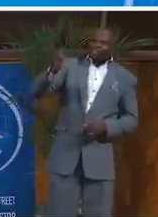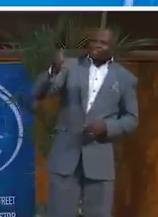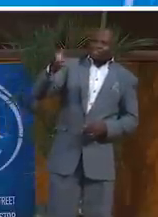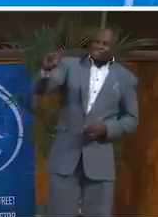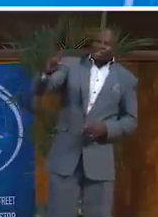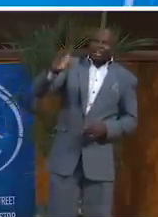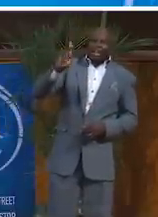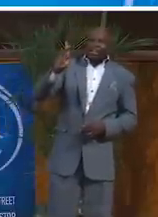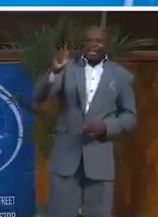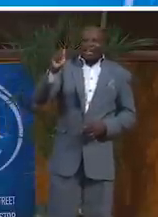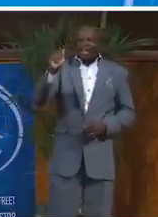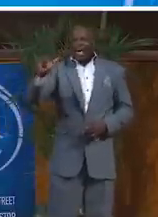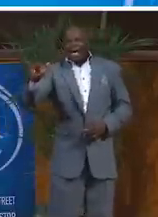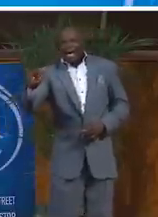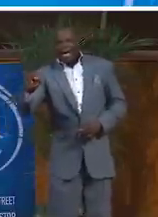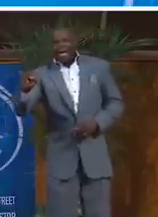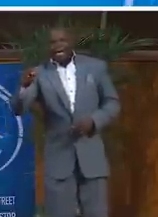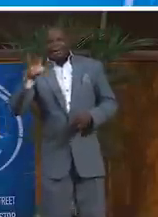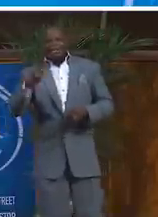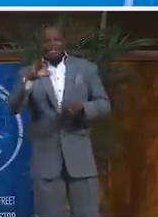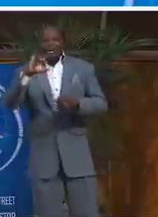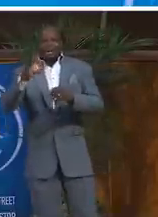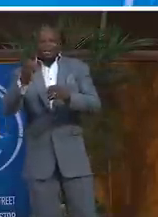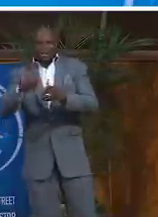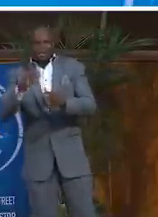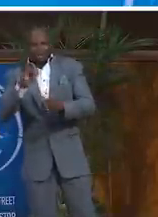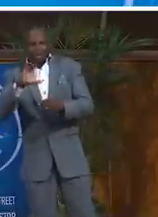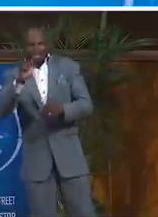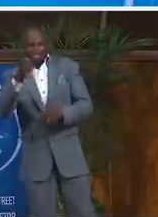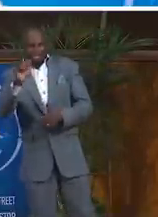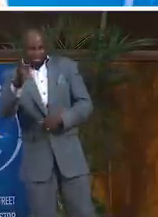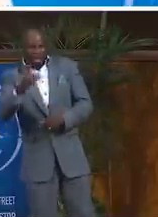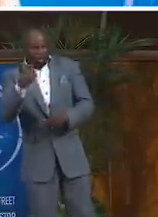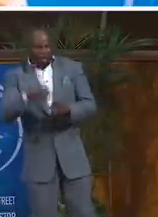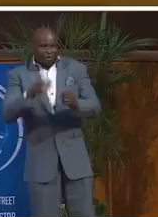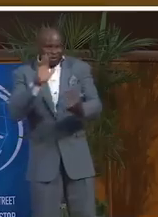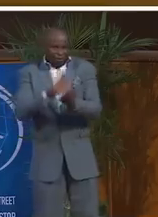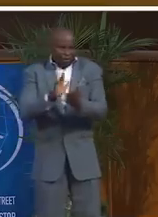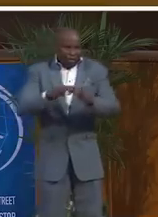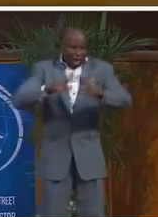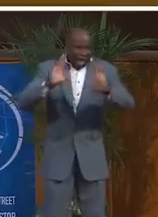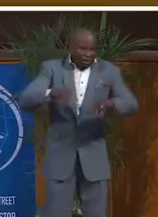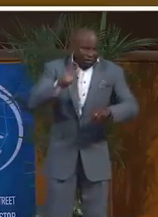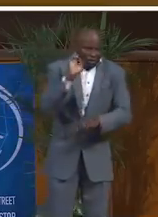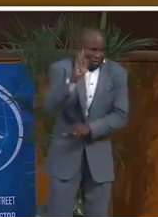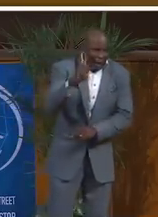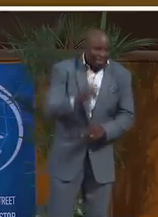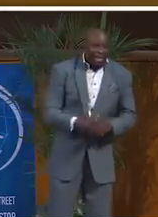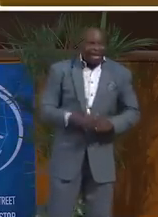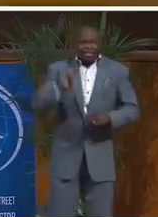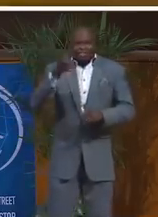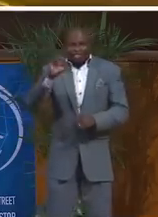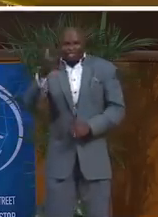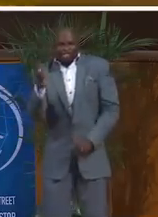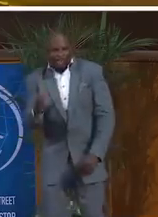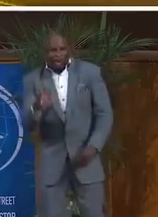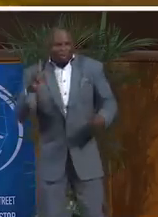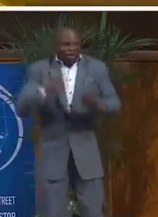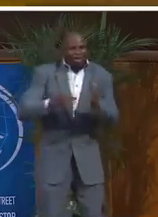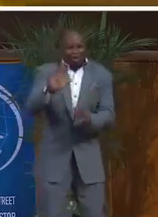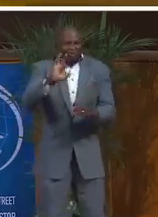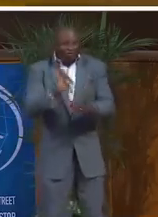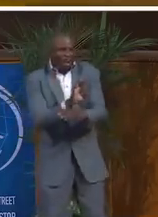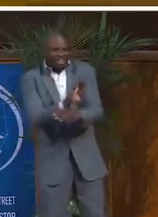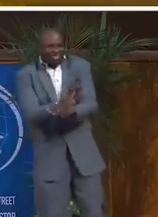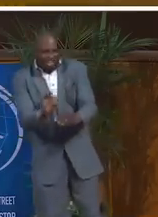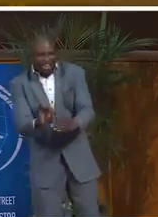kai, K-A-I, conjunction. And you know what a conjunction is. You remember Schoolhouse Rock, conjunction, what's